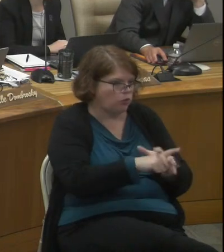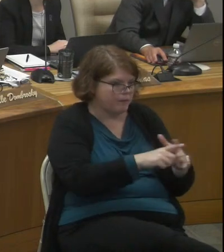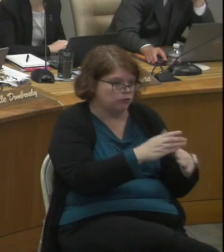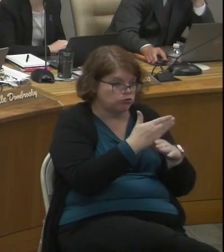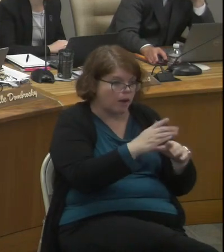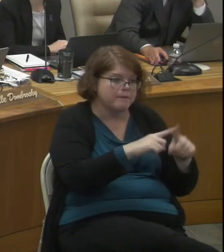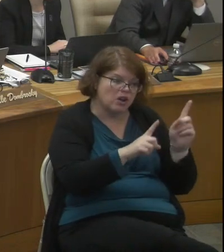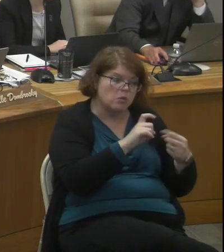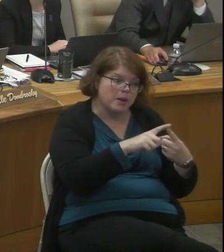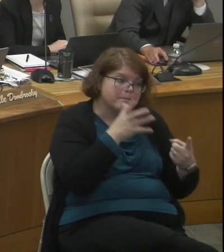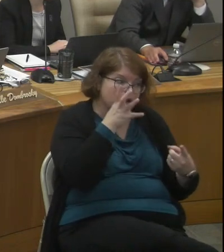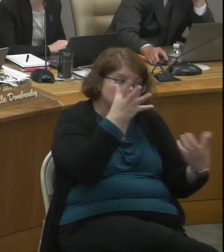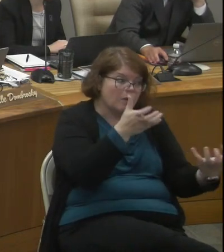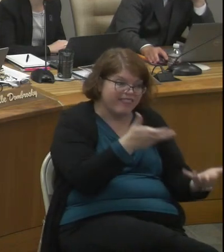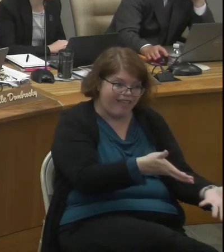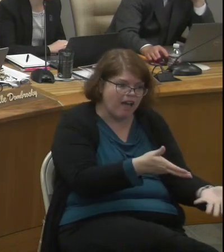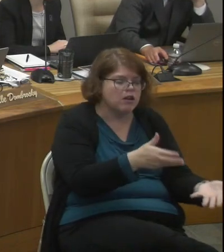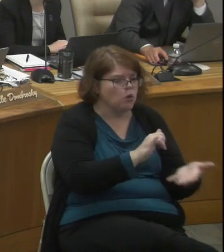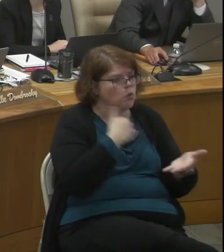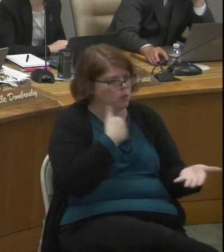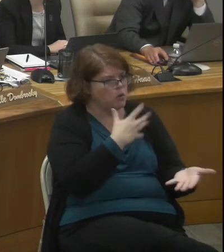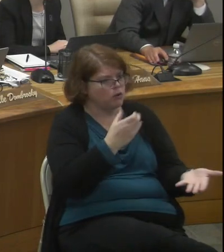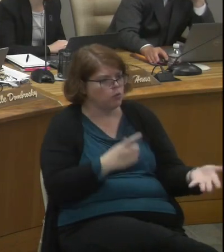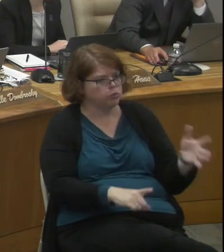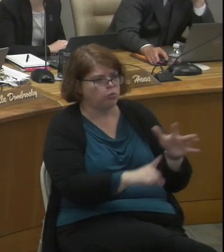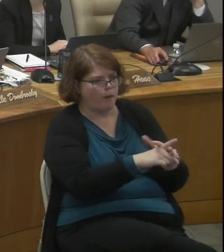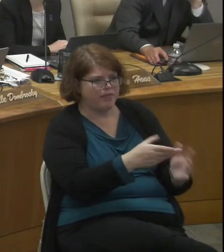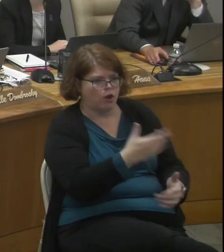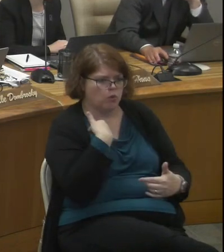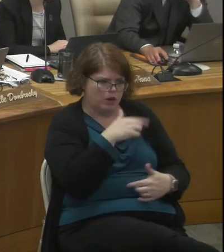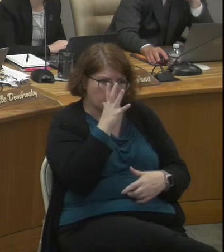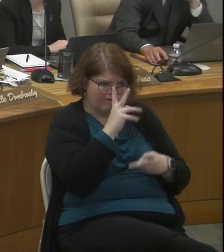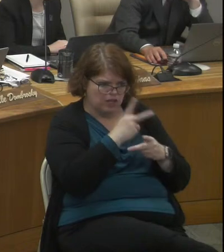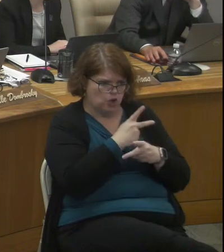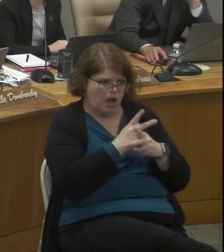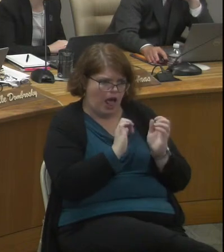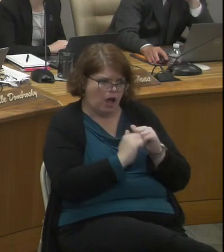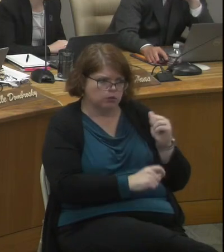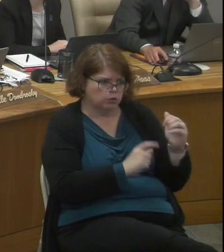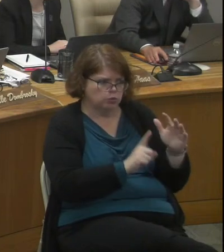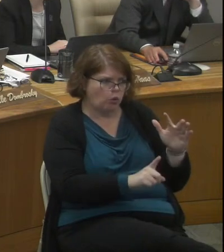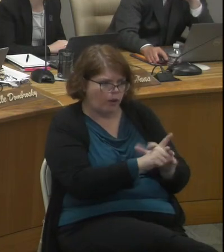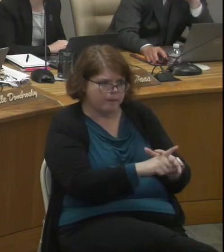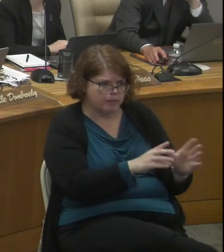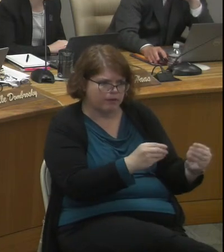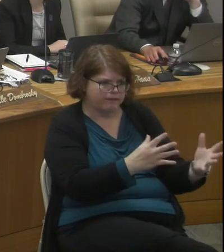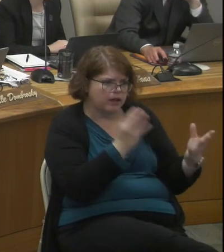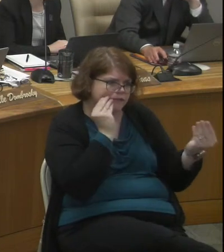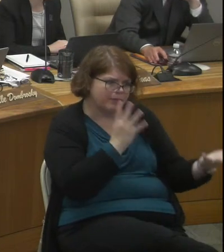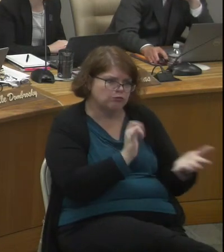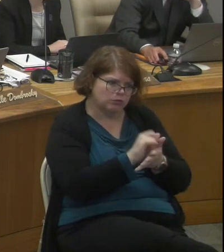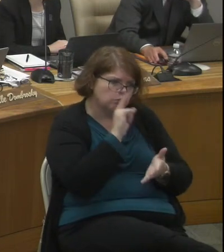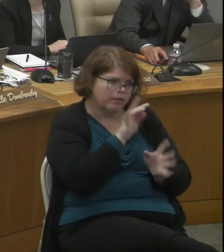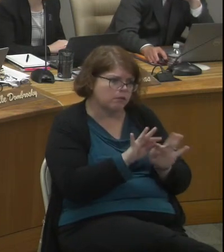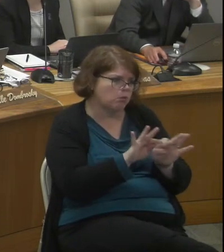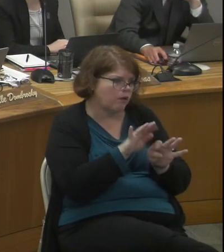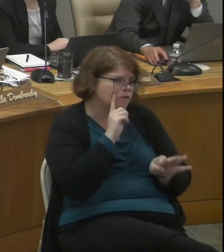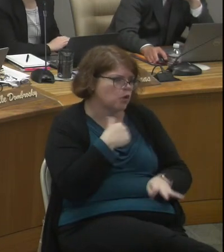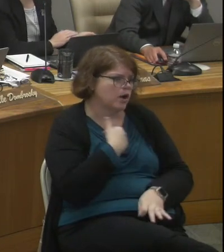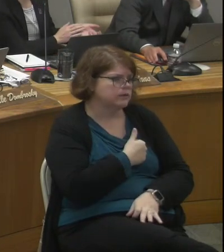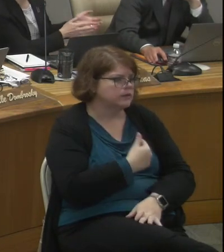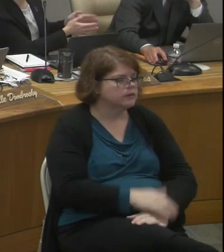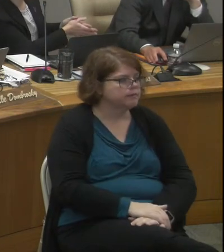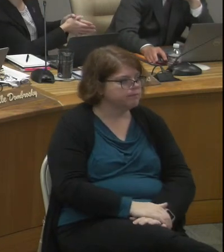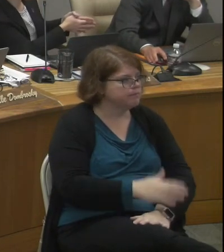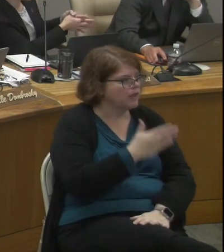when they want that we want to be we want to be there we find a way to get there and provide information that's really important to us